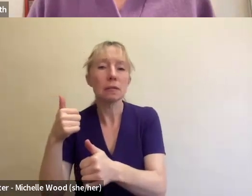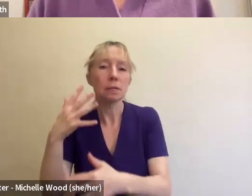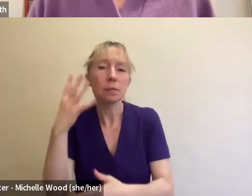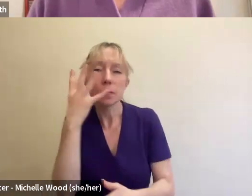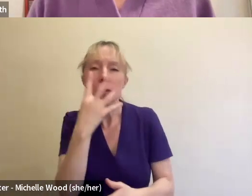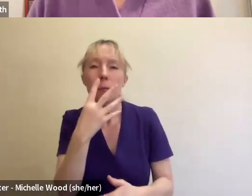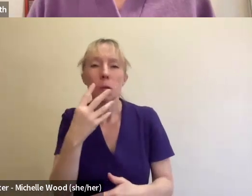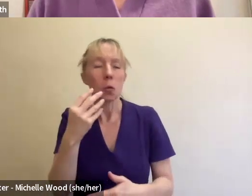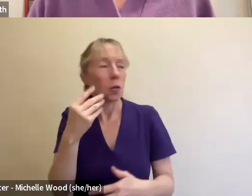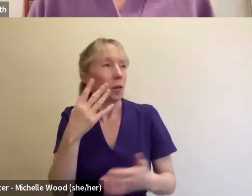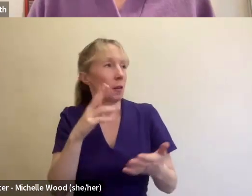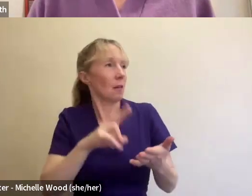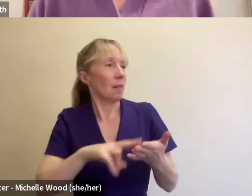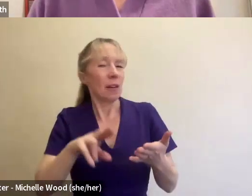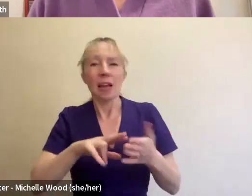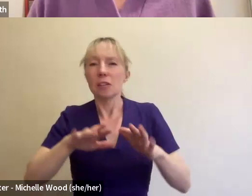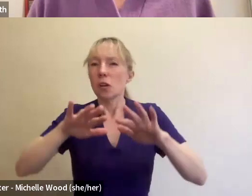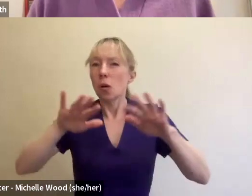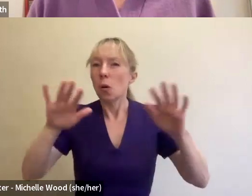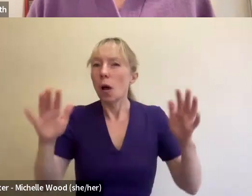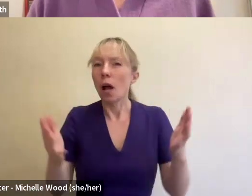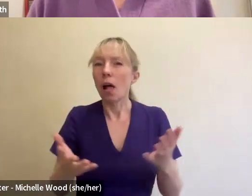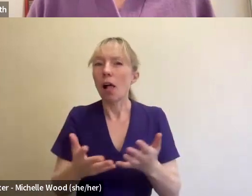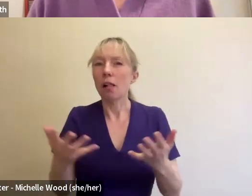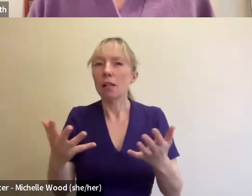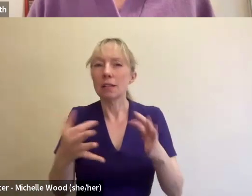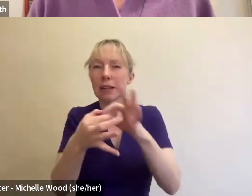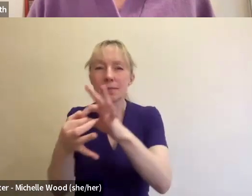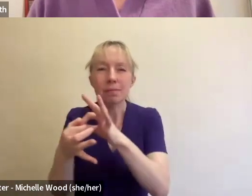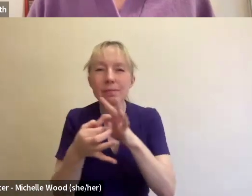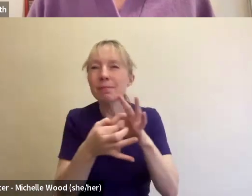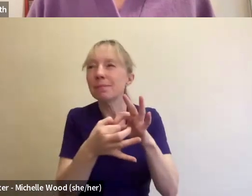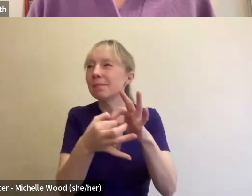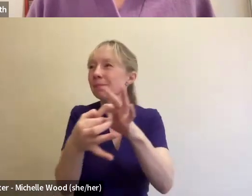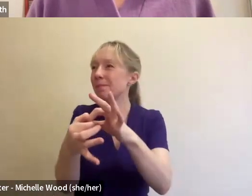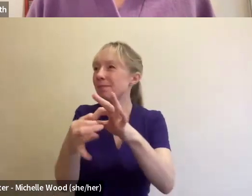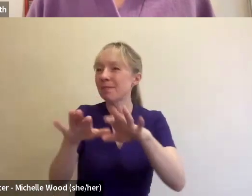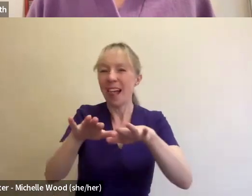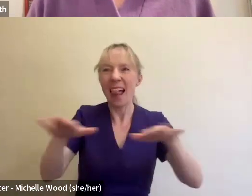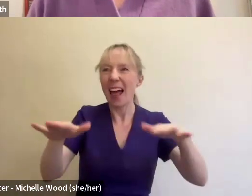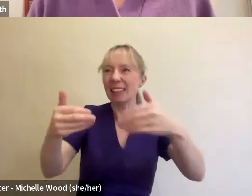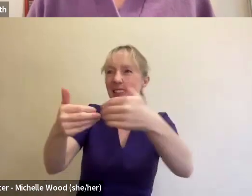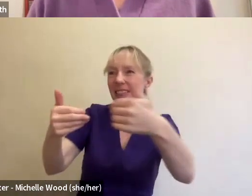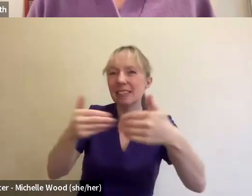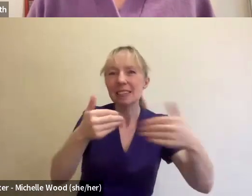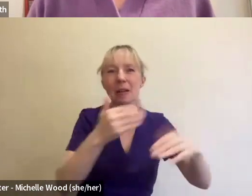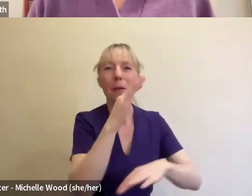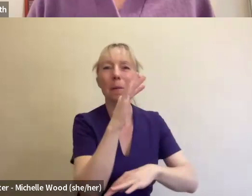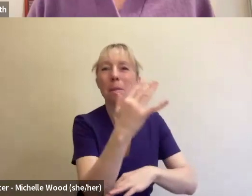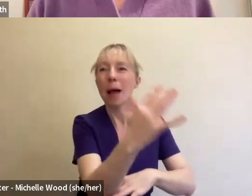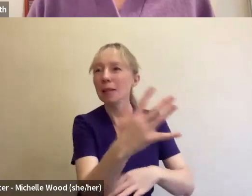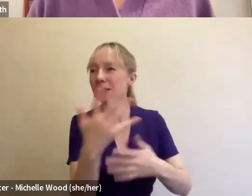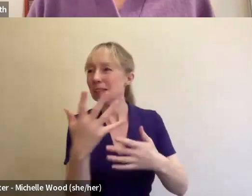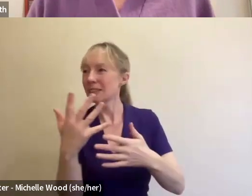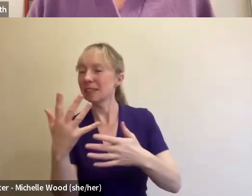nature and Sangam-age land divisions, mountain areas, forest regions, paddy field landscapes,